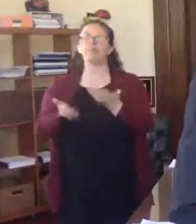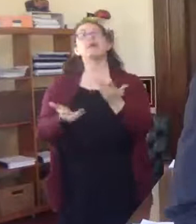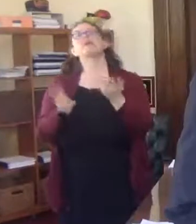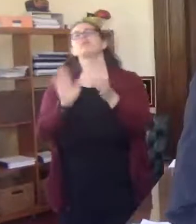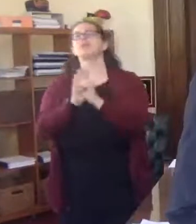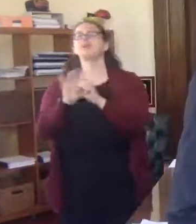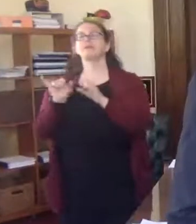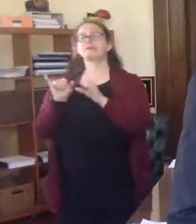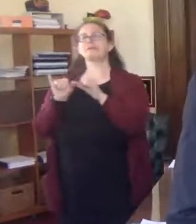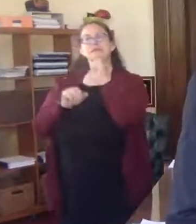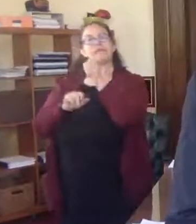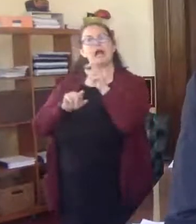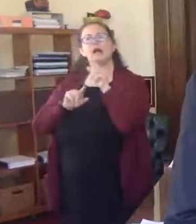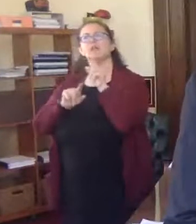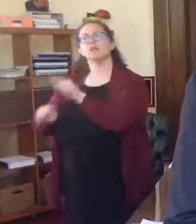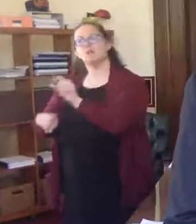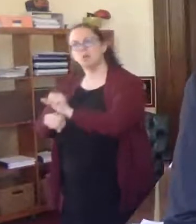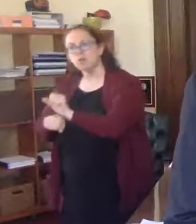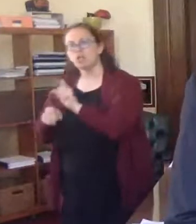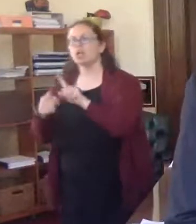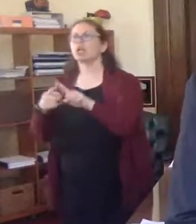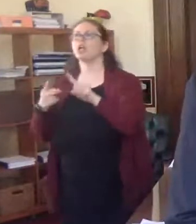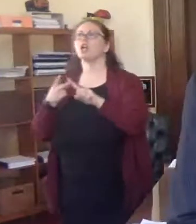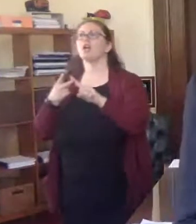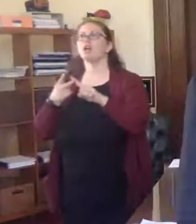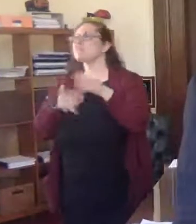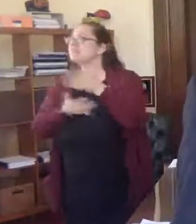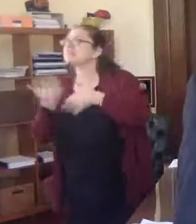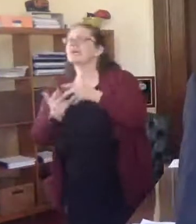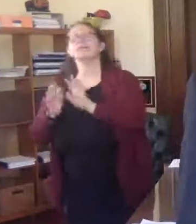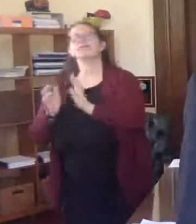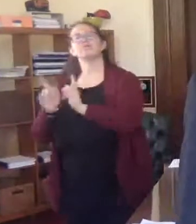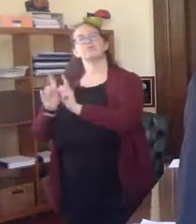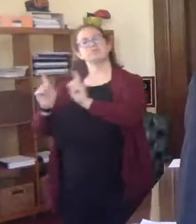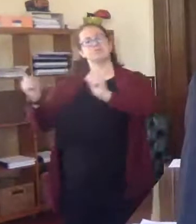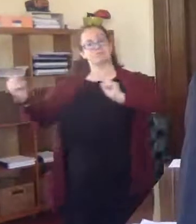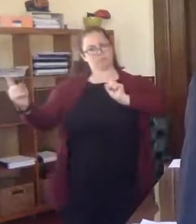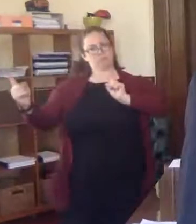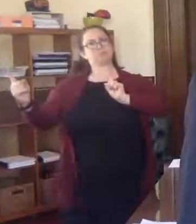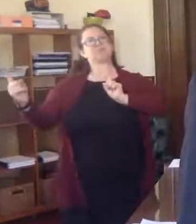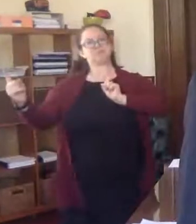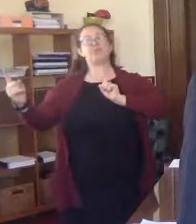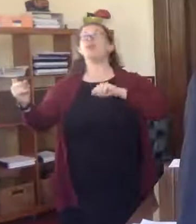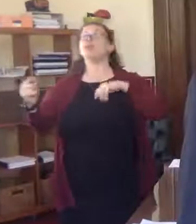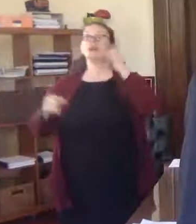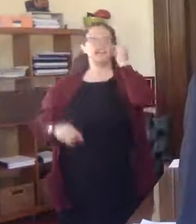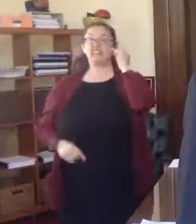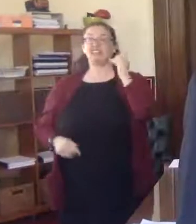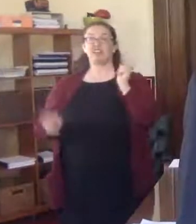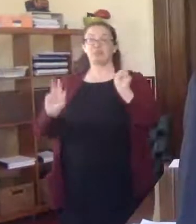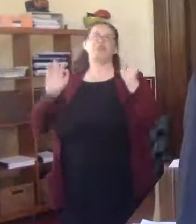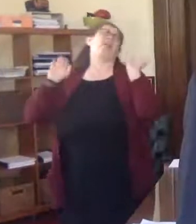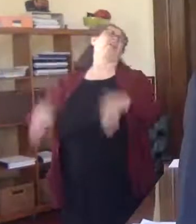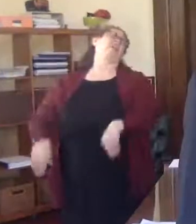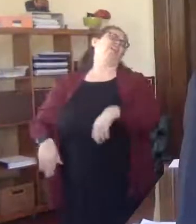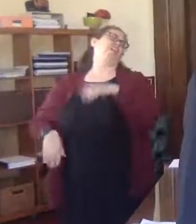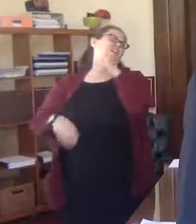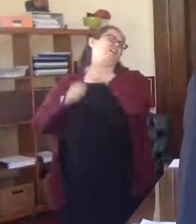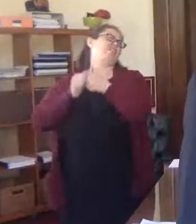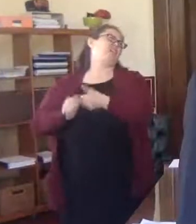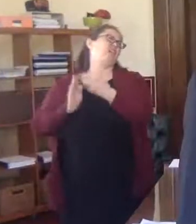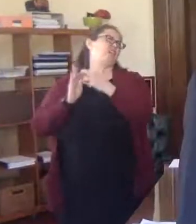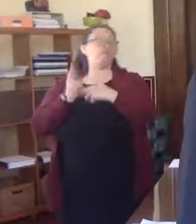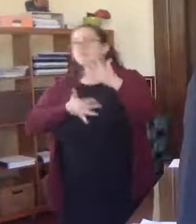from work, people are implementing social distancing recommendations. If people were not doing those things, the numbers could be